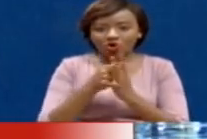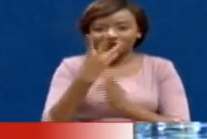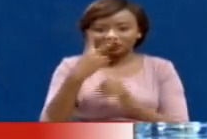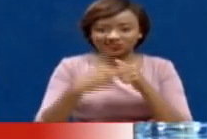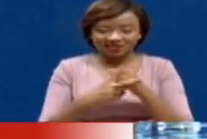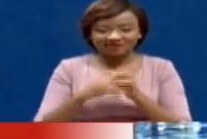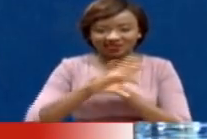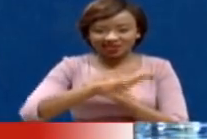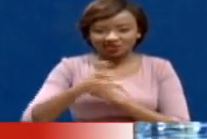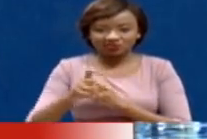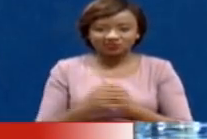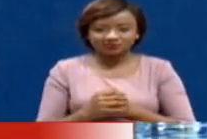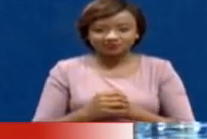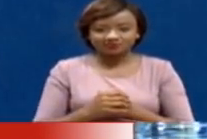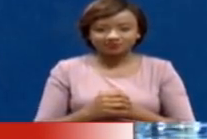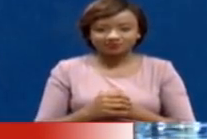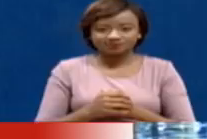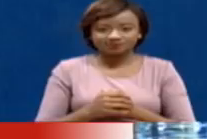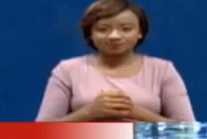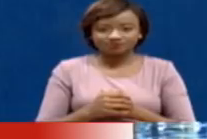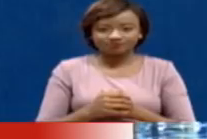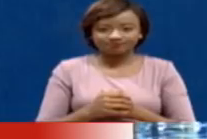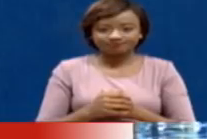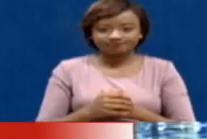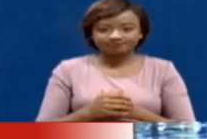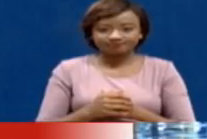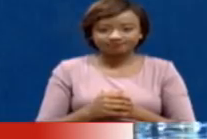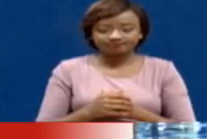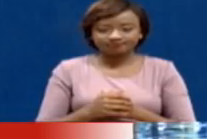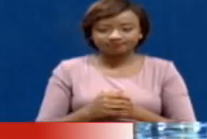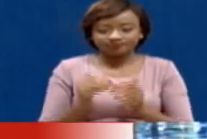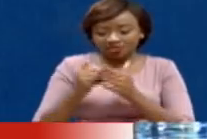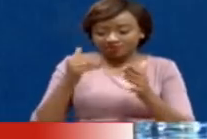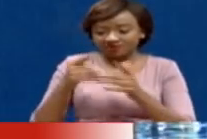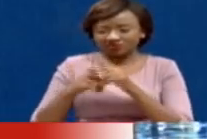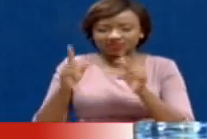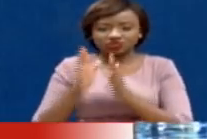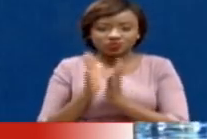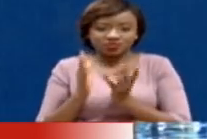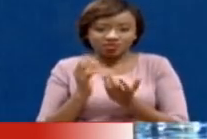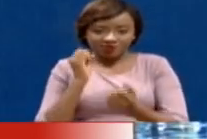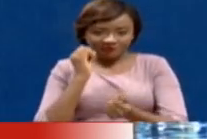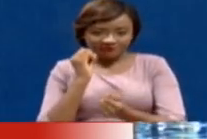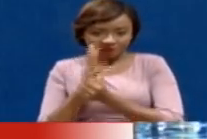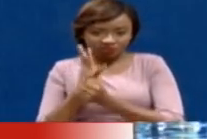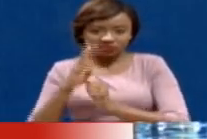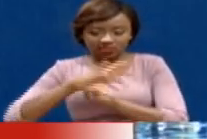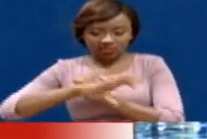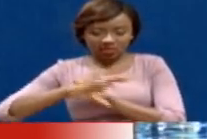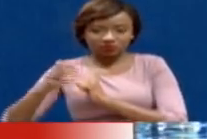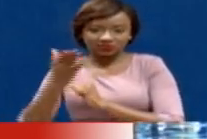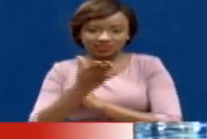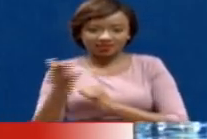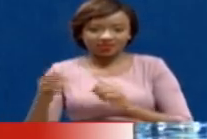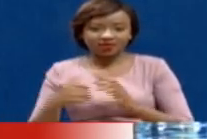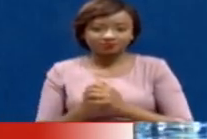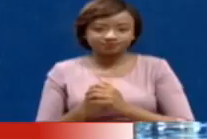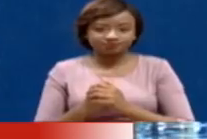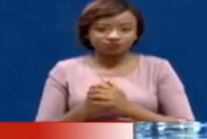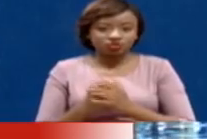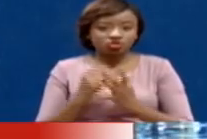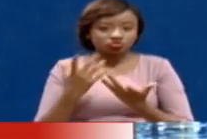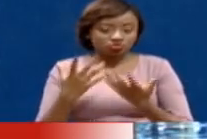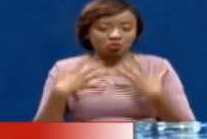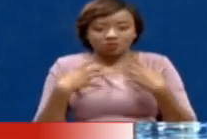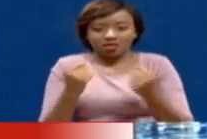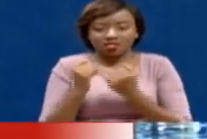Initially, we started with the 14 counties that were marked as highest risk. So the healthcare